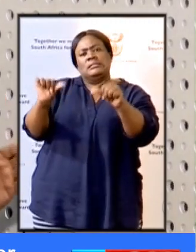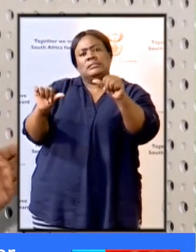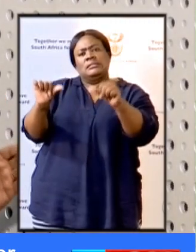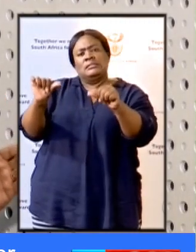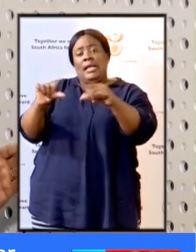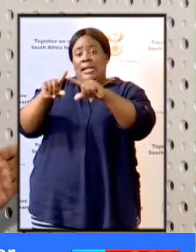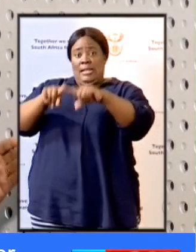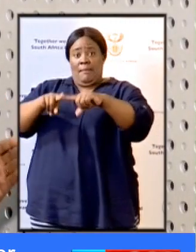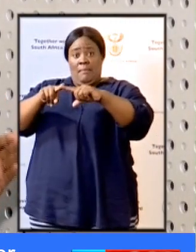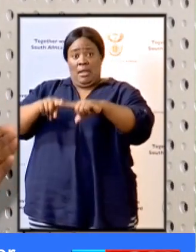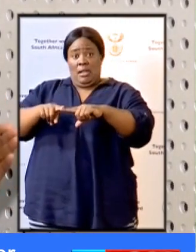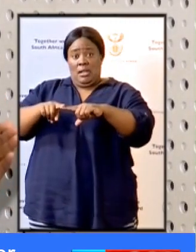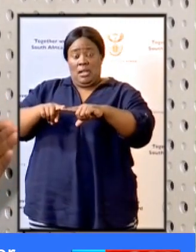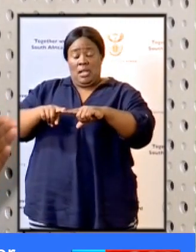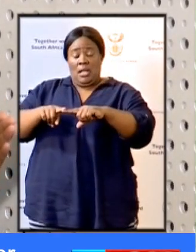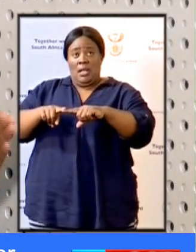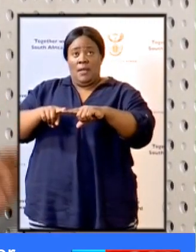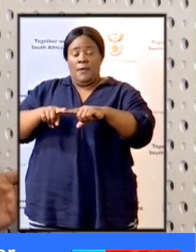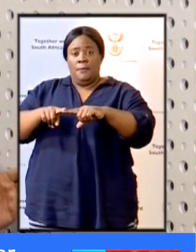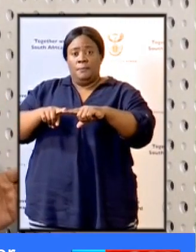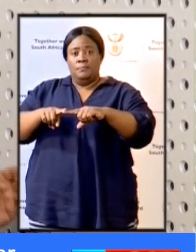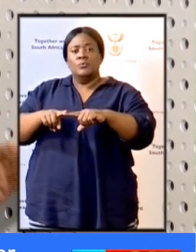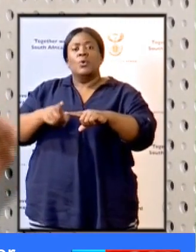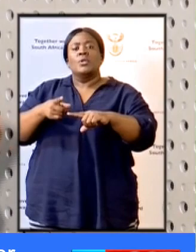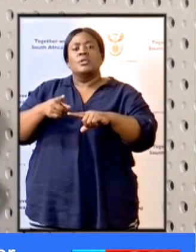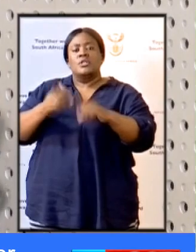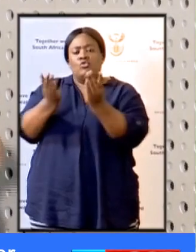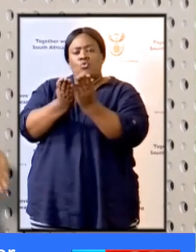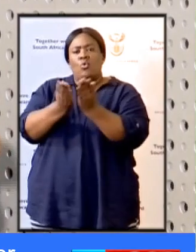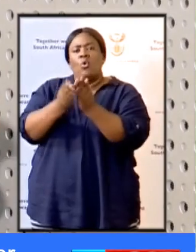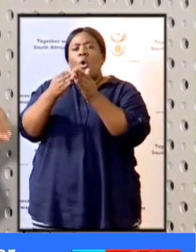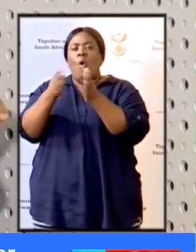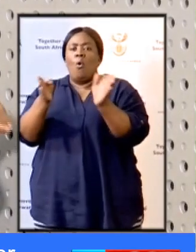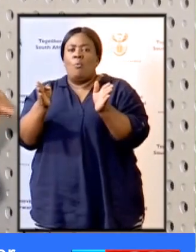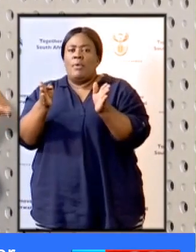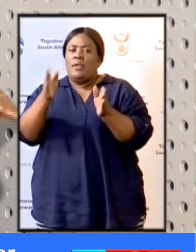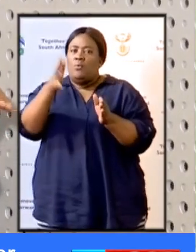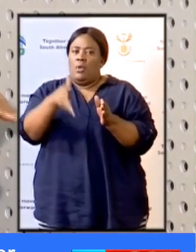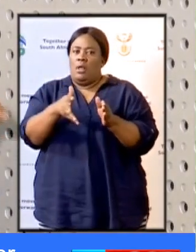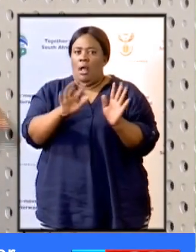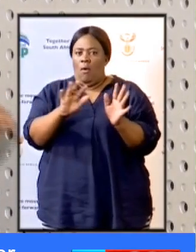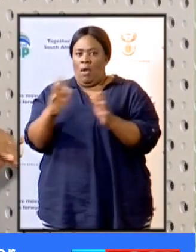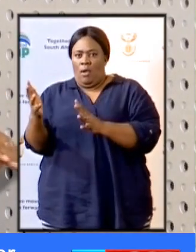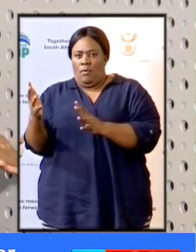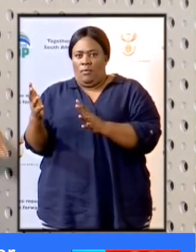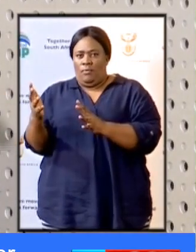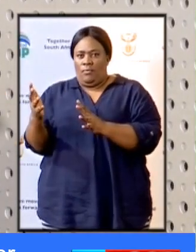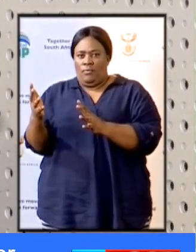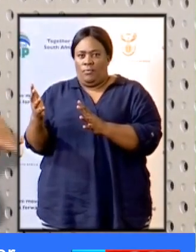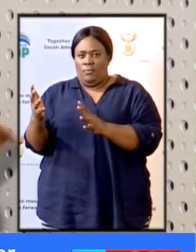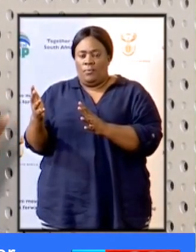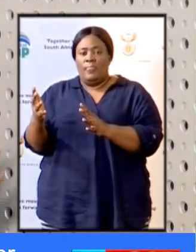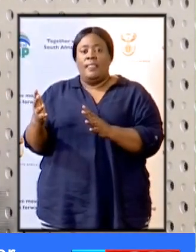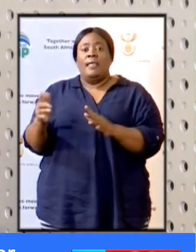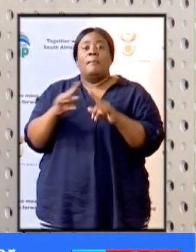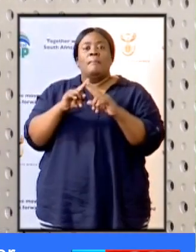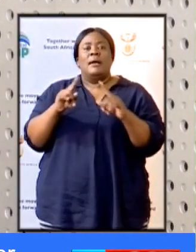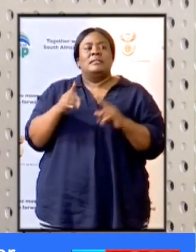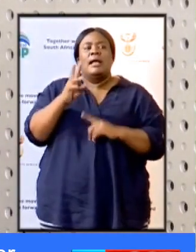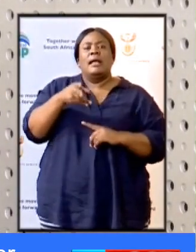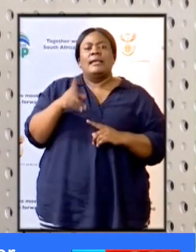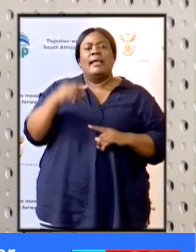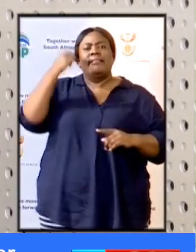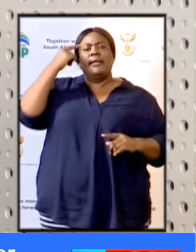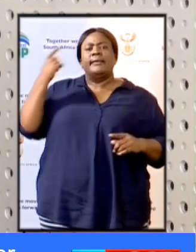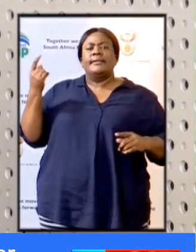depending on when we open on the percentage of the work that they would have done this year. Into singaziyenza futhi bangahlali